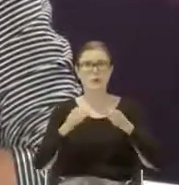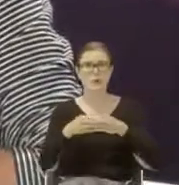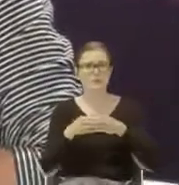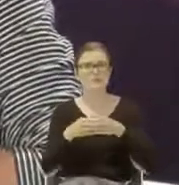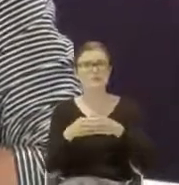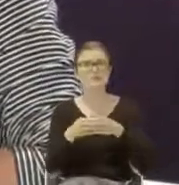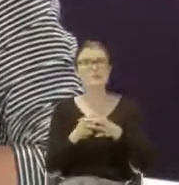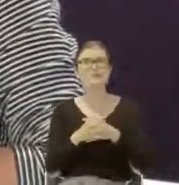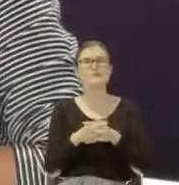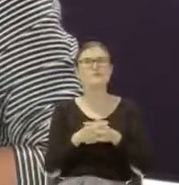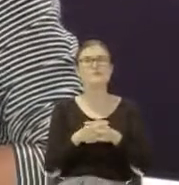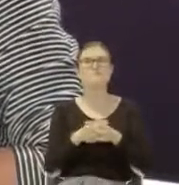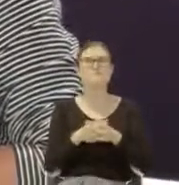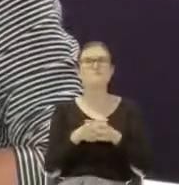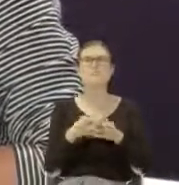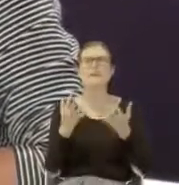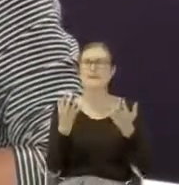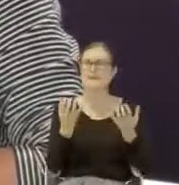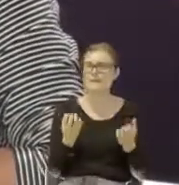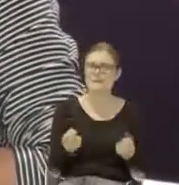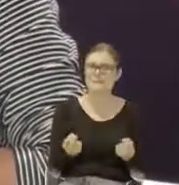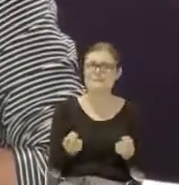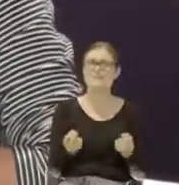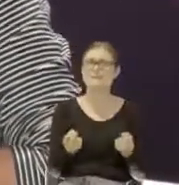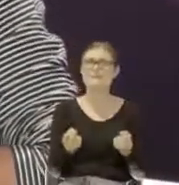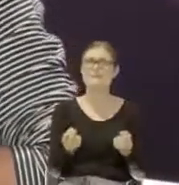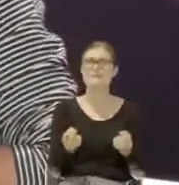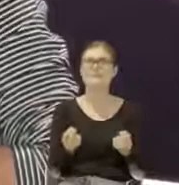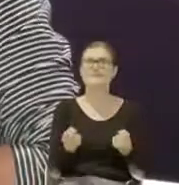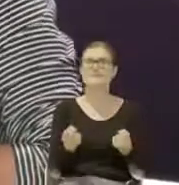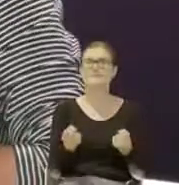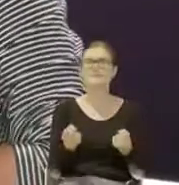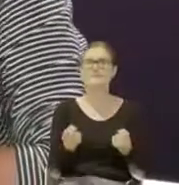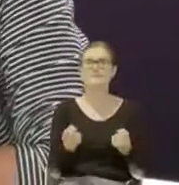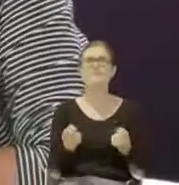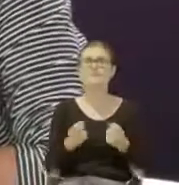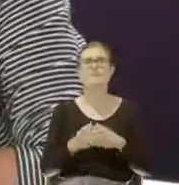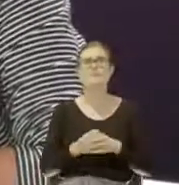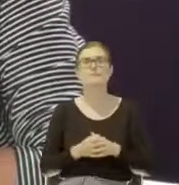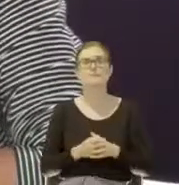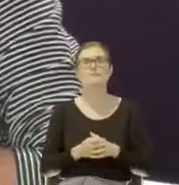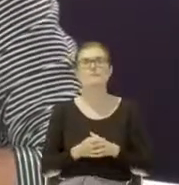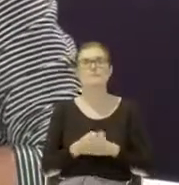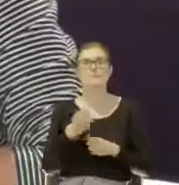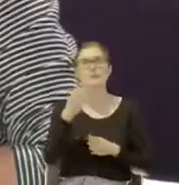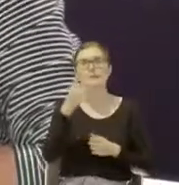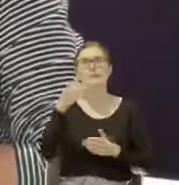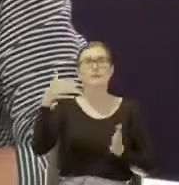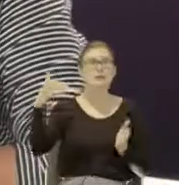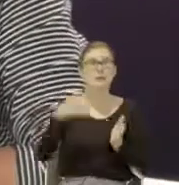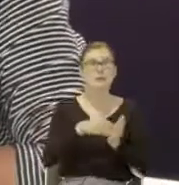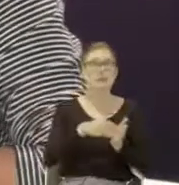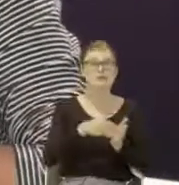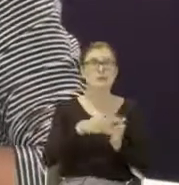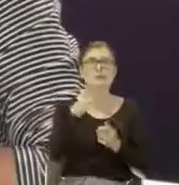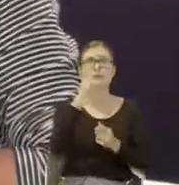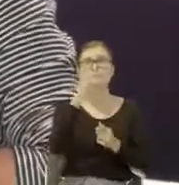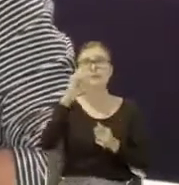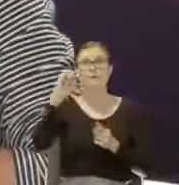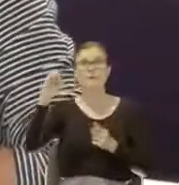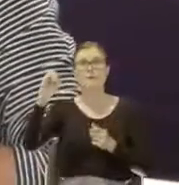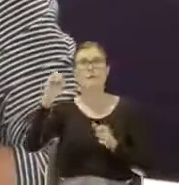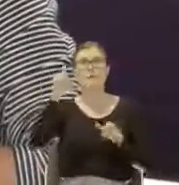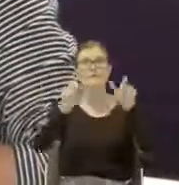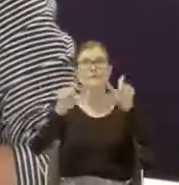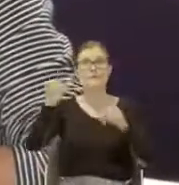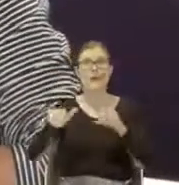represent 1,100 organizations and 17 partner constituent groups from A to W, from academia to women and 15